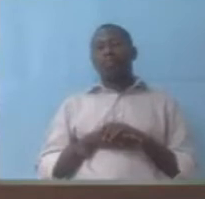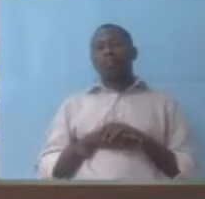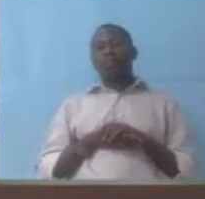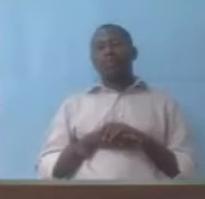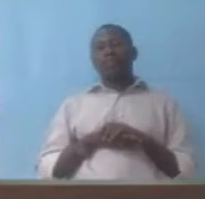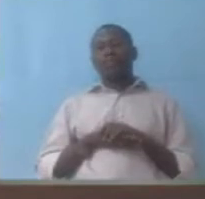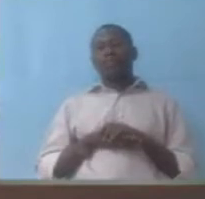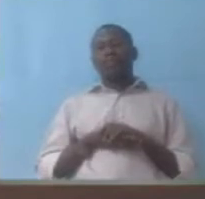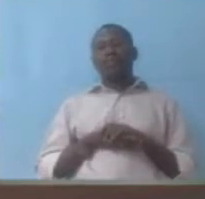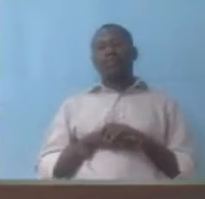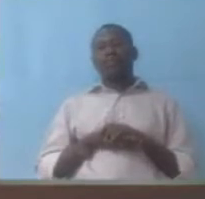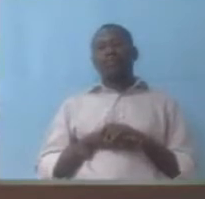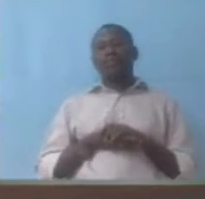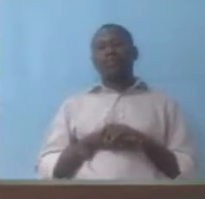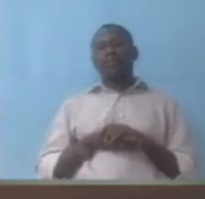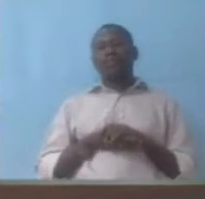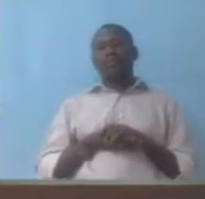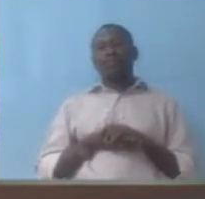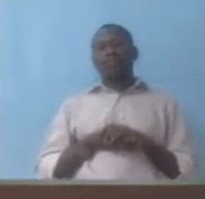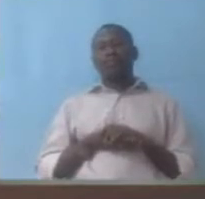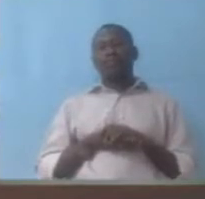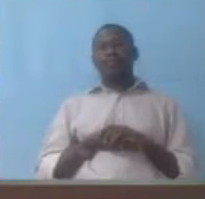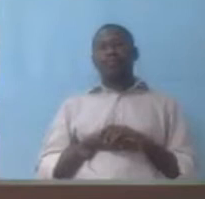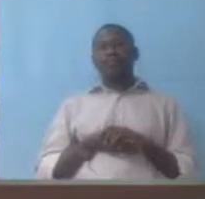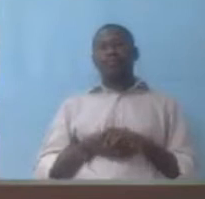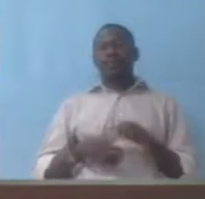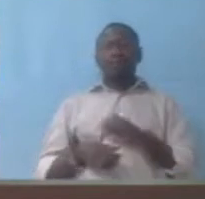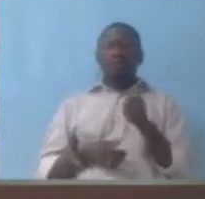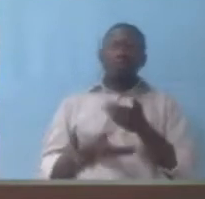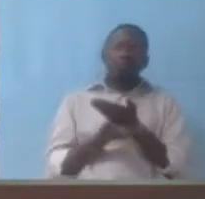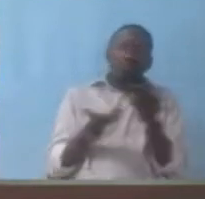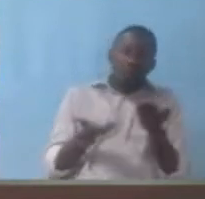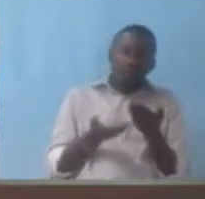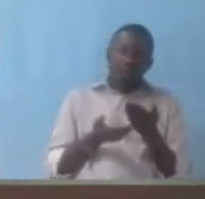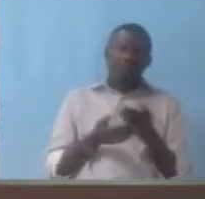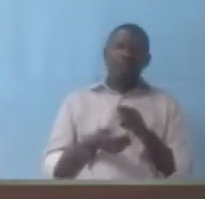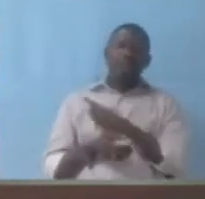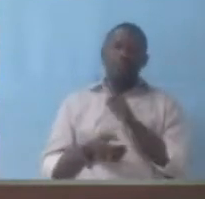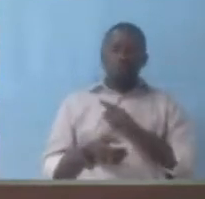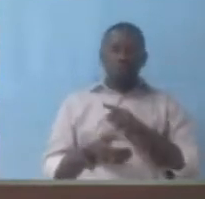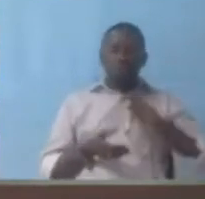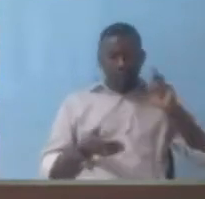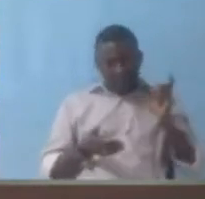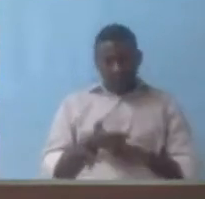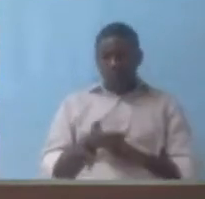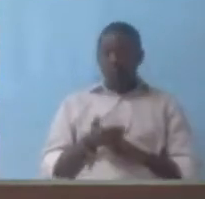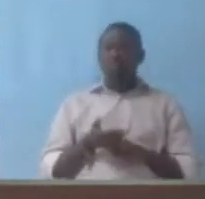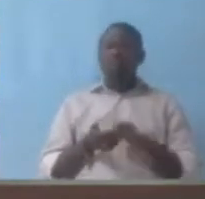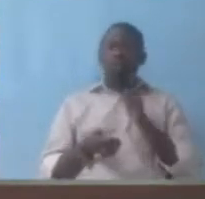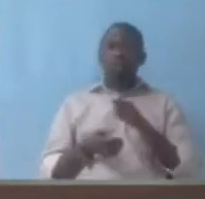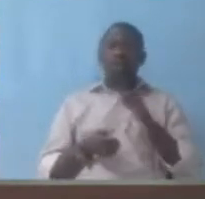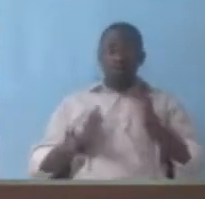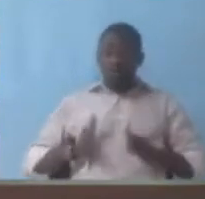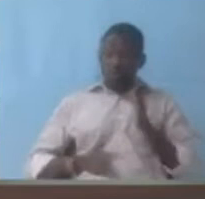utumode ibelorin. And we, that was why consistently we emphasized that human rights had